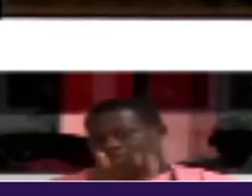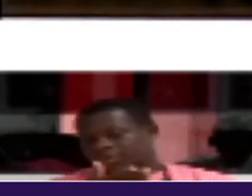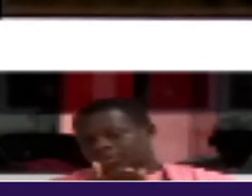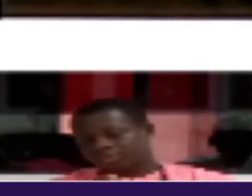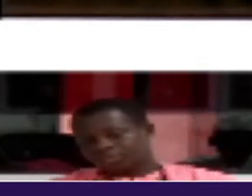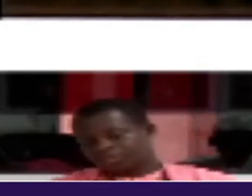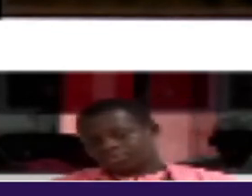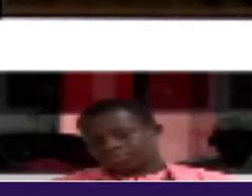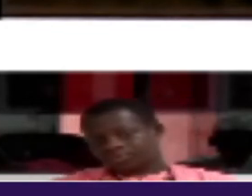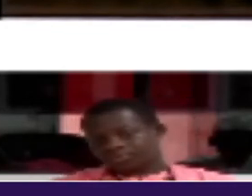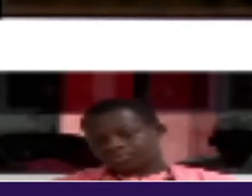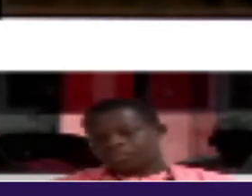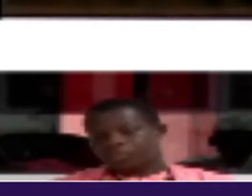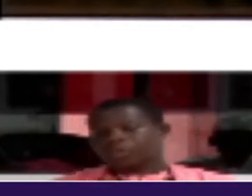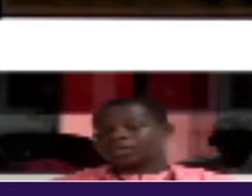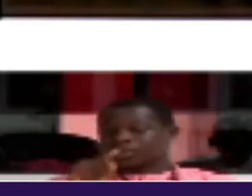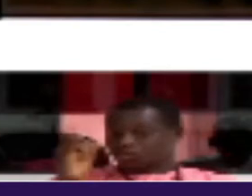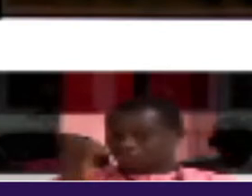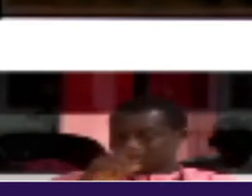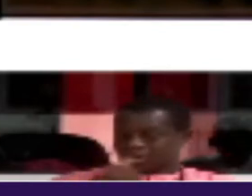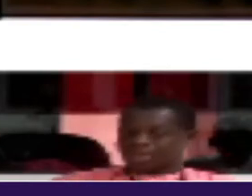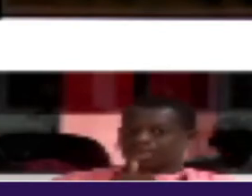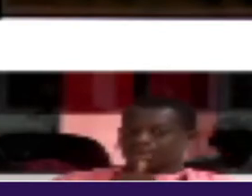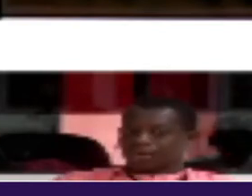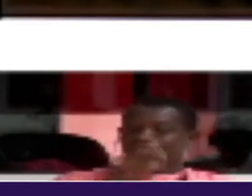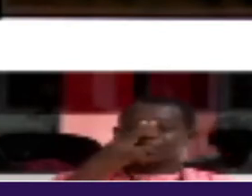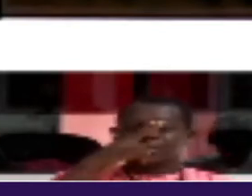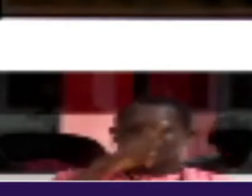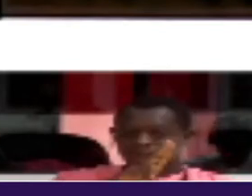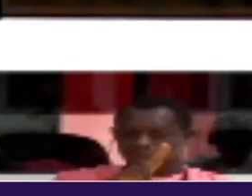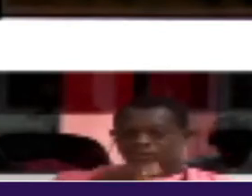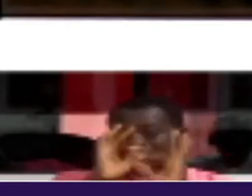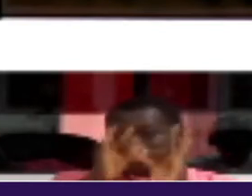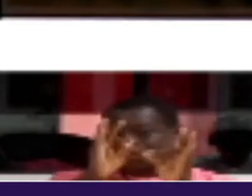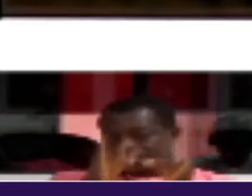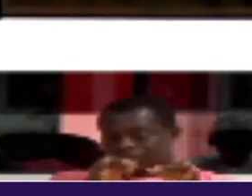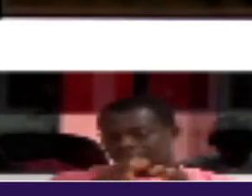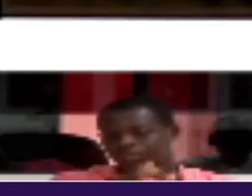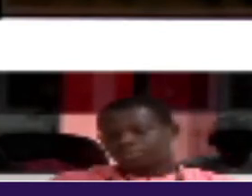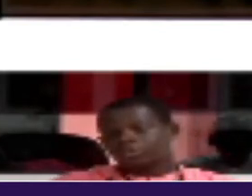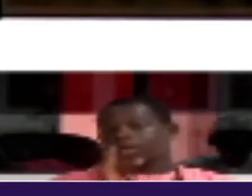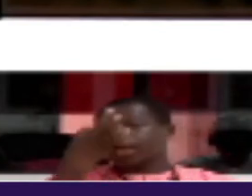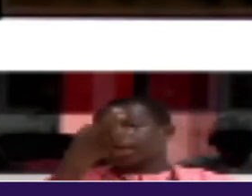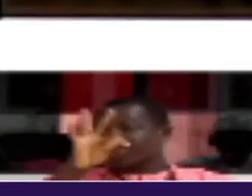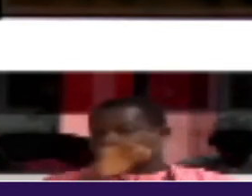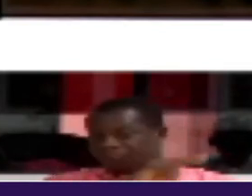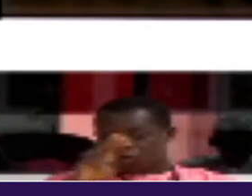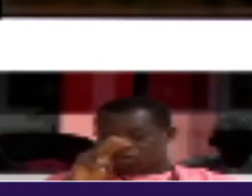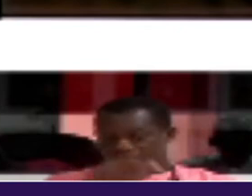Yeah, this is what I'm trying to explain here. Go ahead. Hadn't been my guard